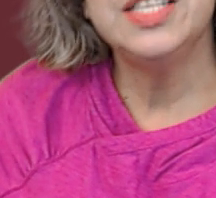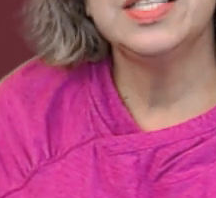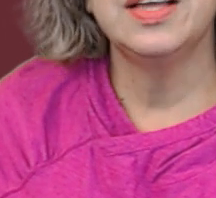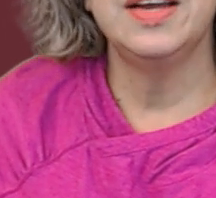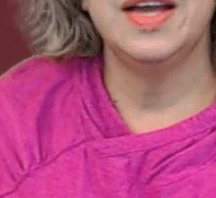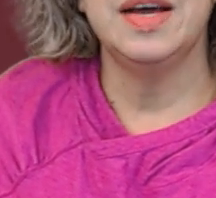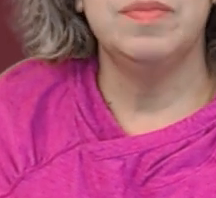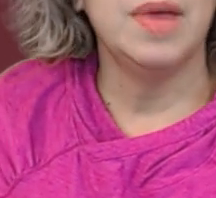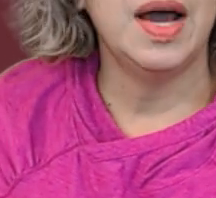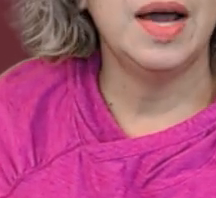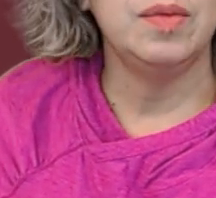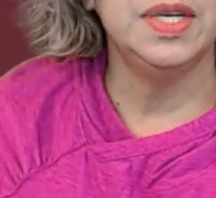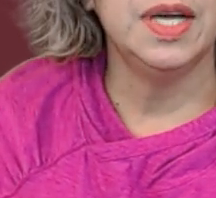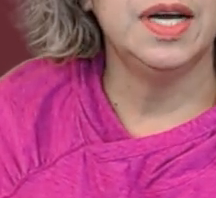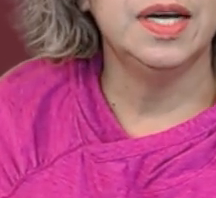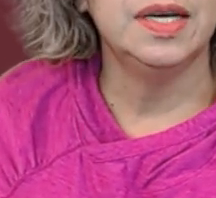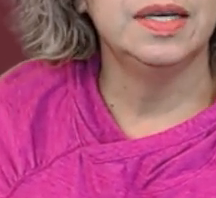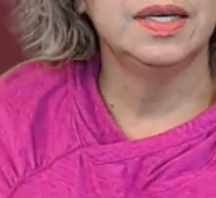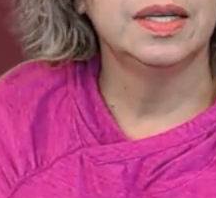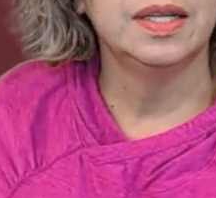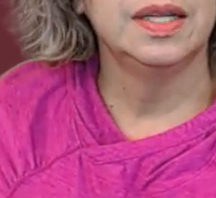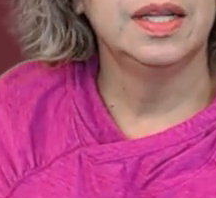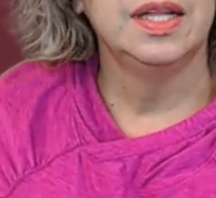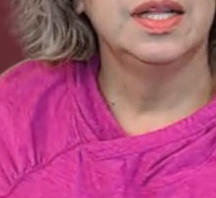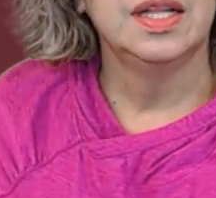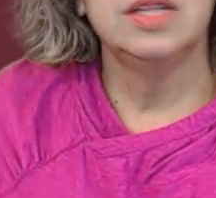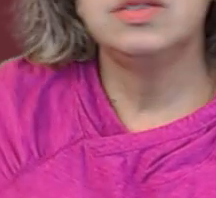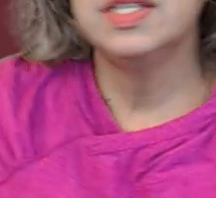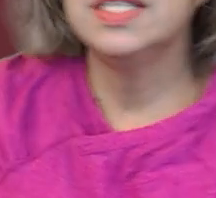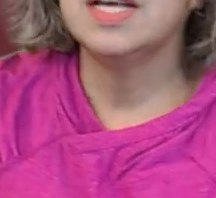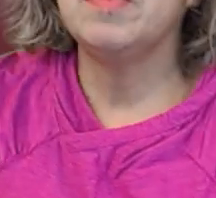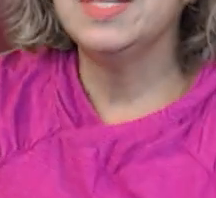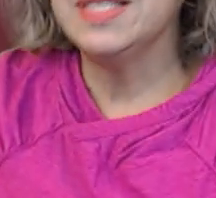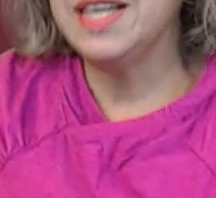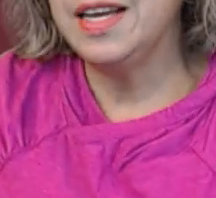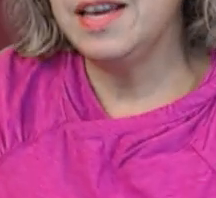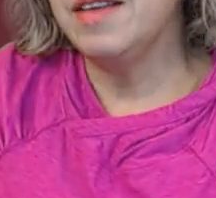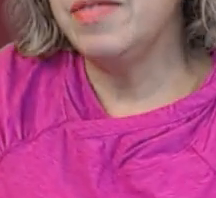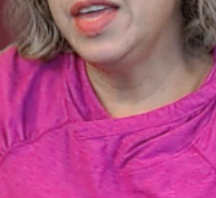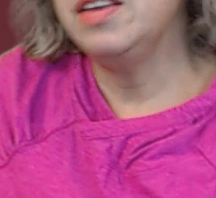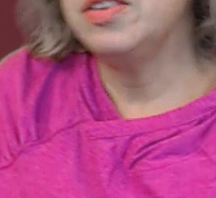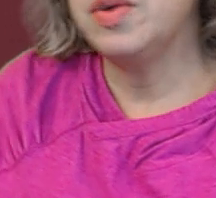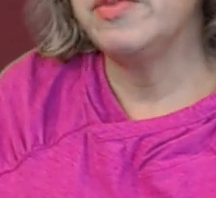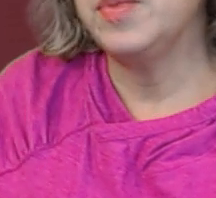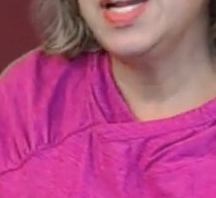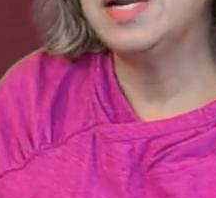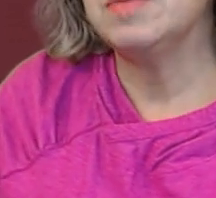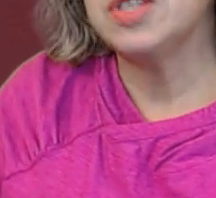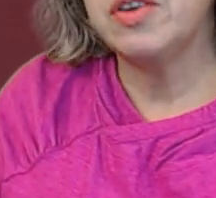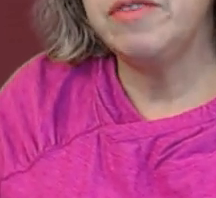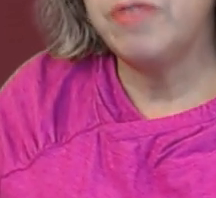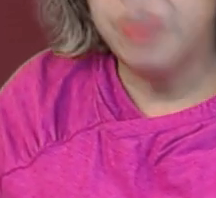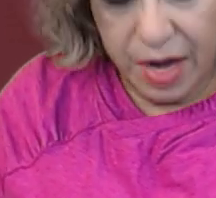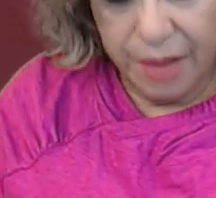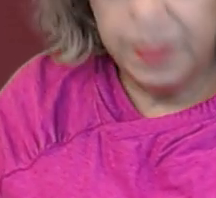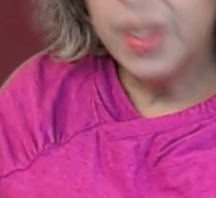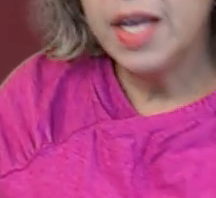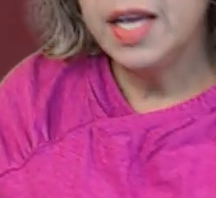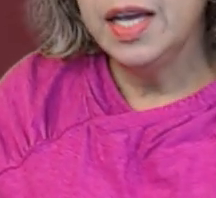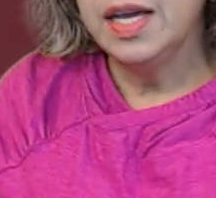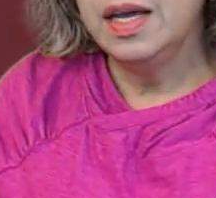I just thought I would close this up and say thank you to everybody. And I'm sorry for,